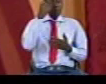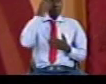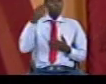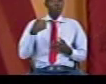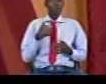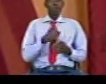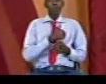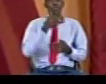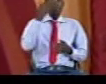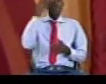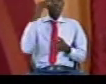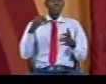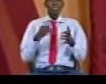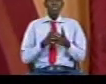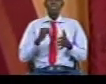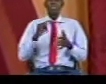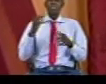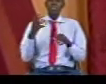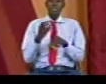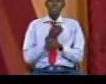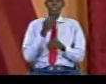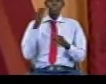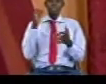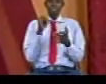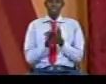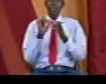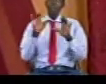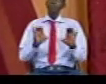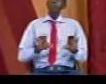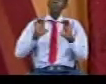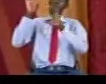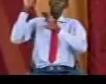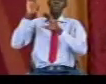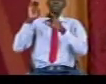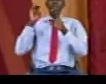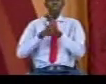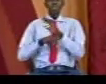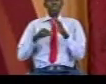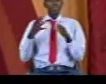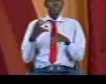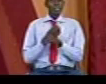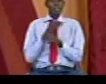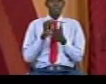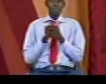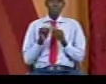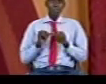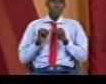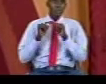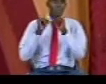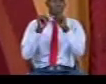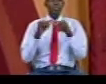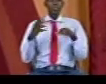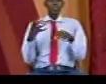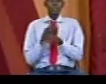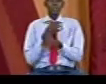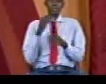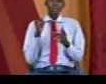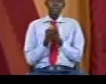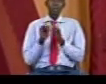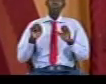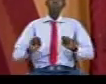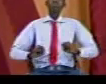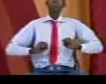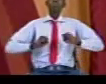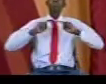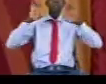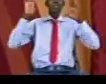it takes that commitment, it takes that continuity, it takes that devotion, and it takes that consecration to